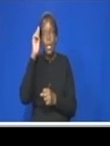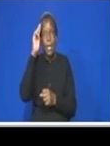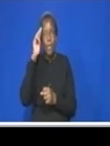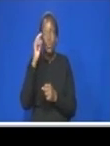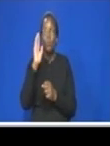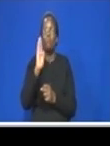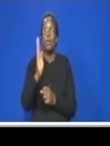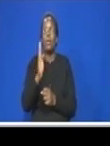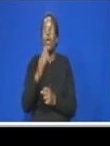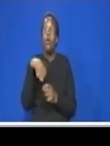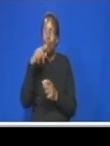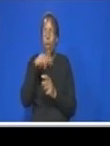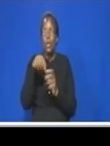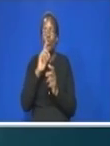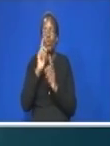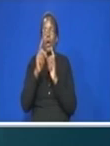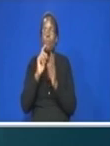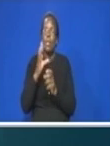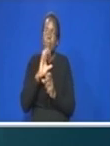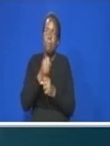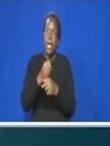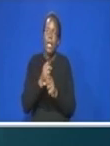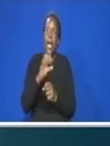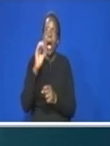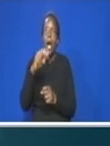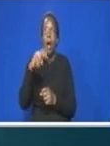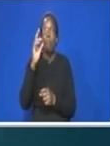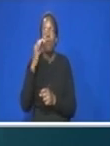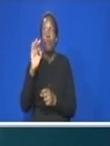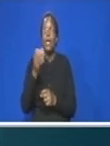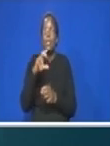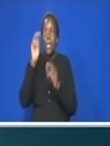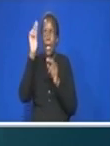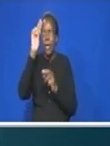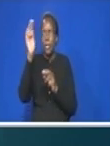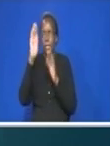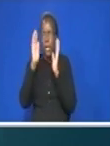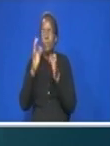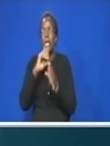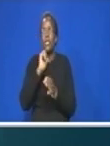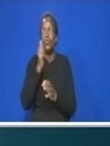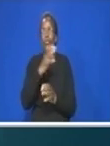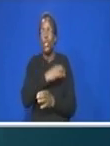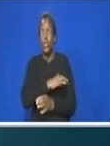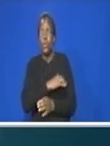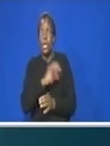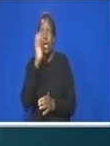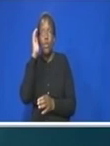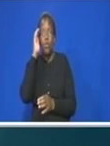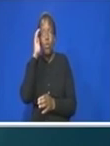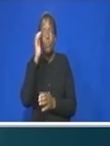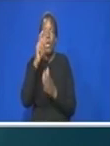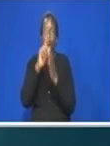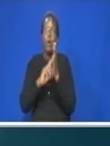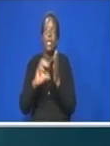when you talk about it is made up of, the examiner is not interested in knowing what